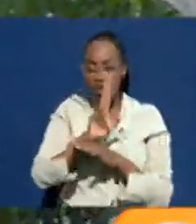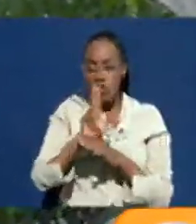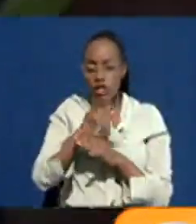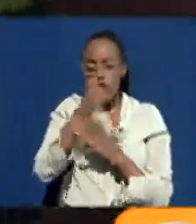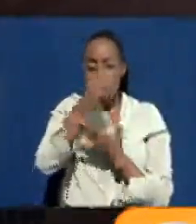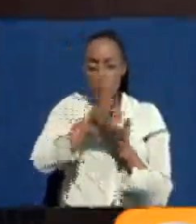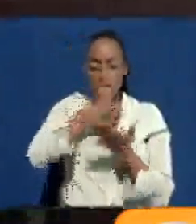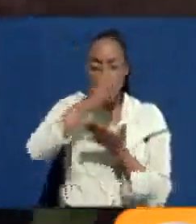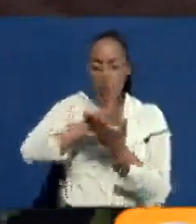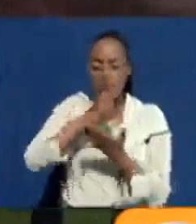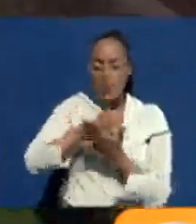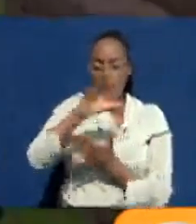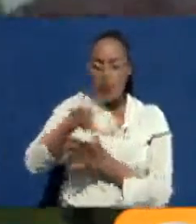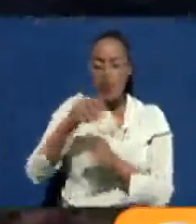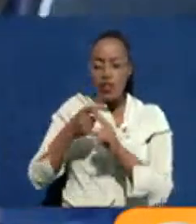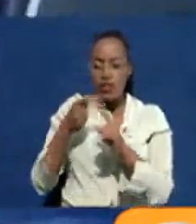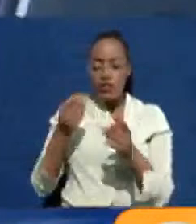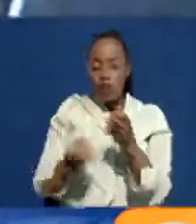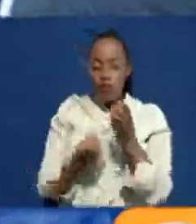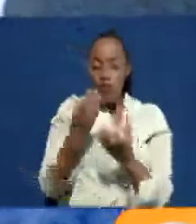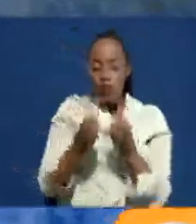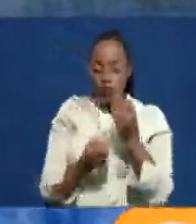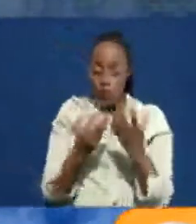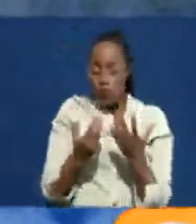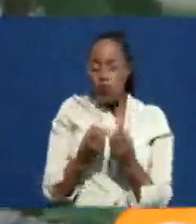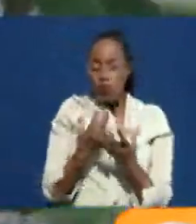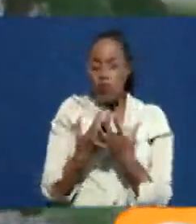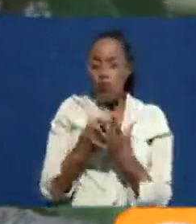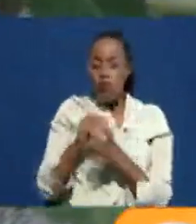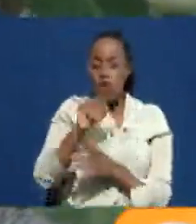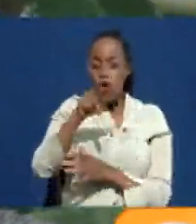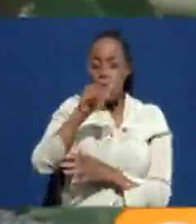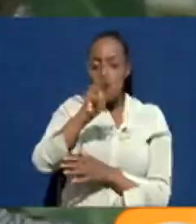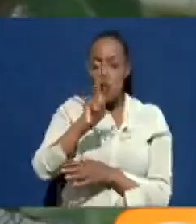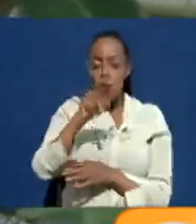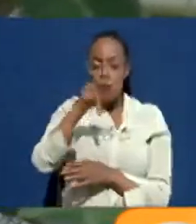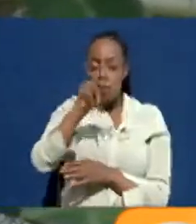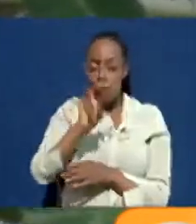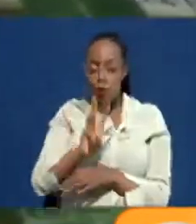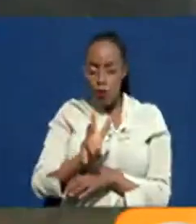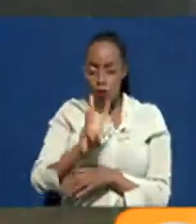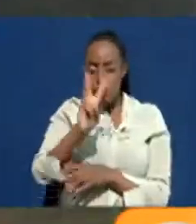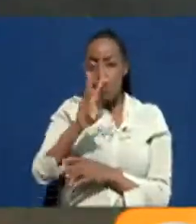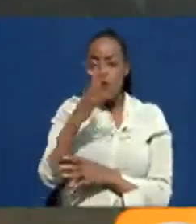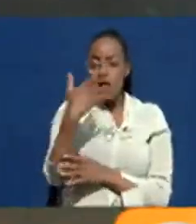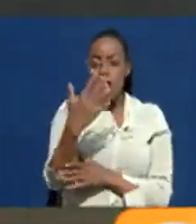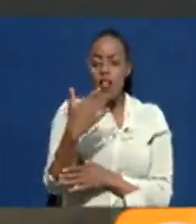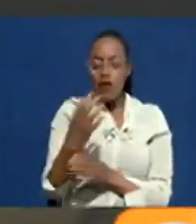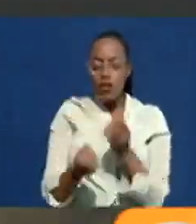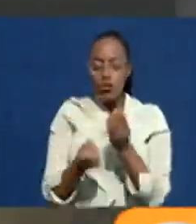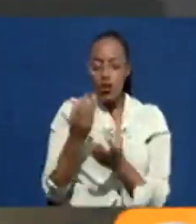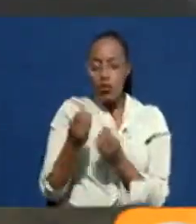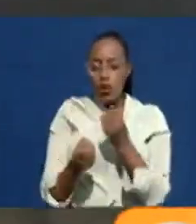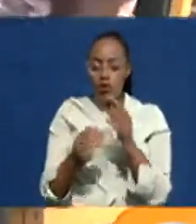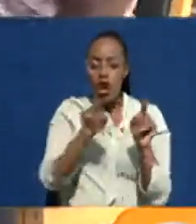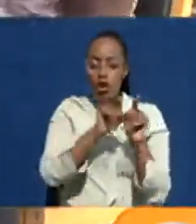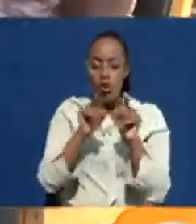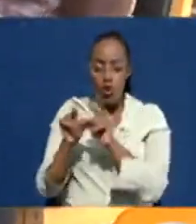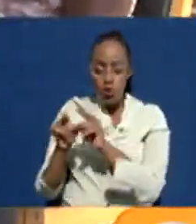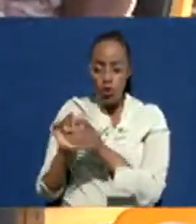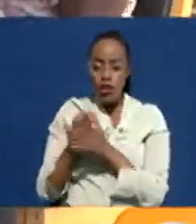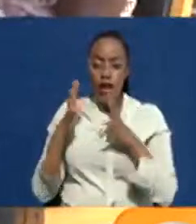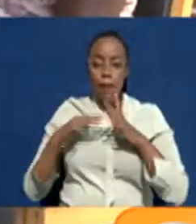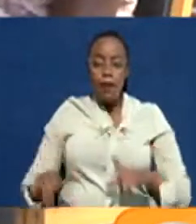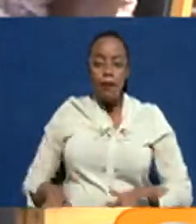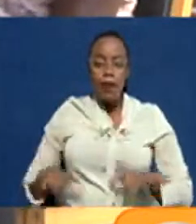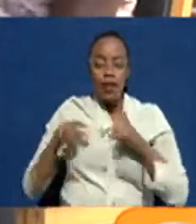concoction extracted from boiled pawpaw leaves, a common traditional treatment in the coastal region. People from this